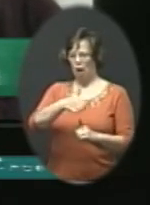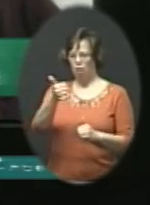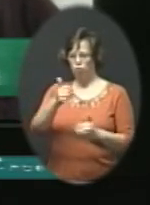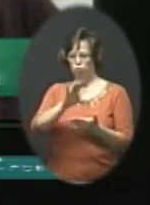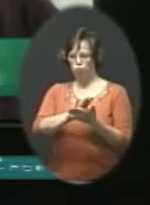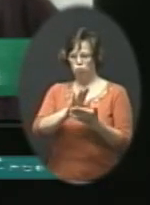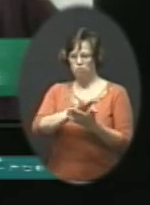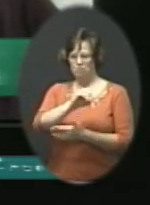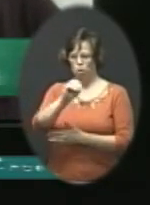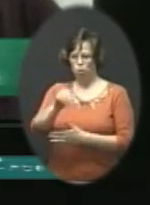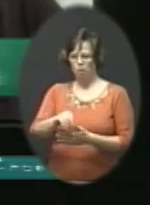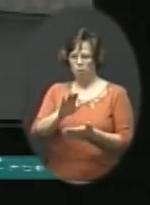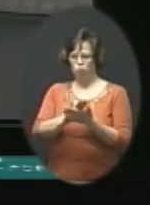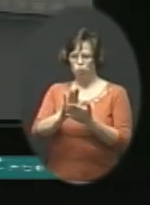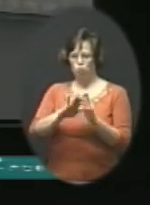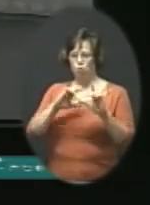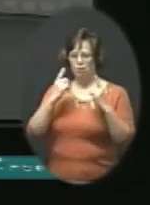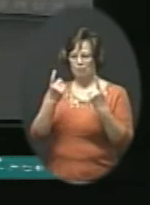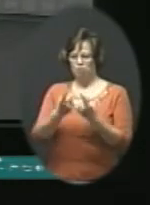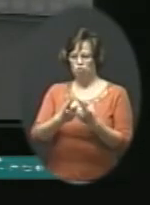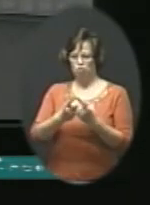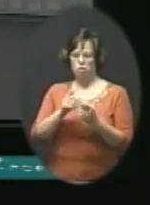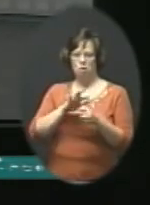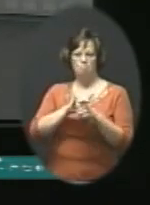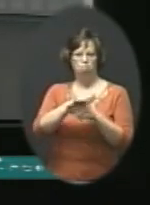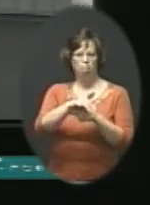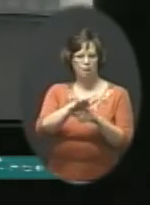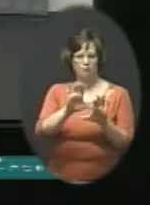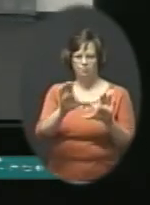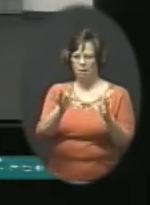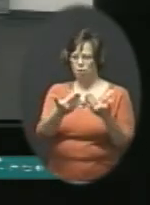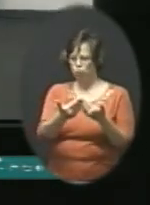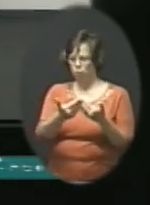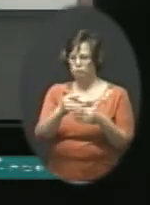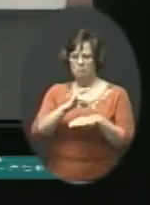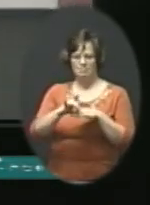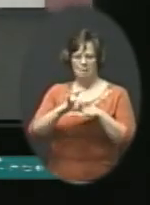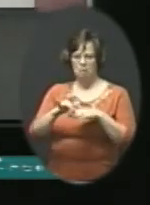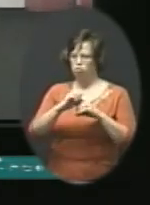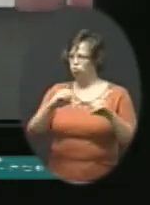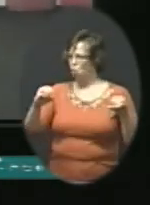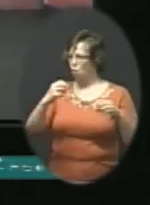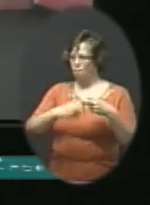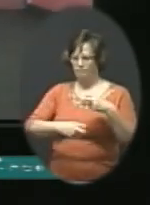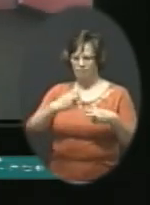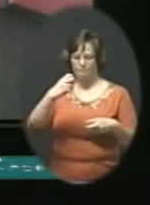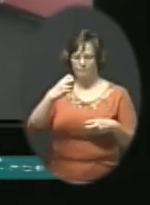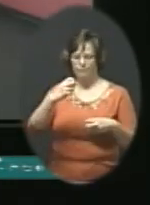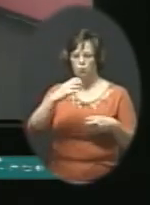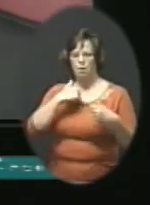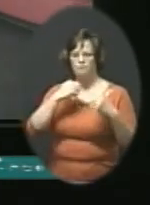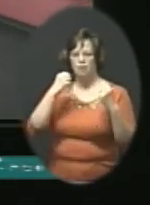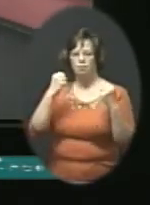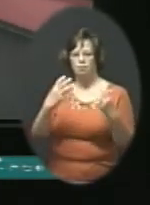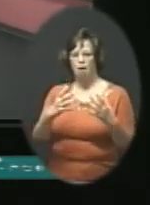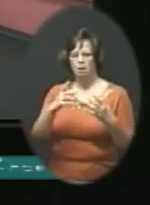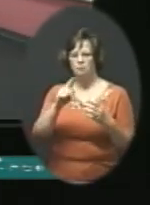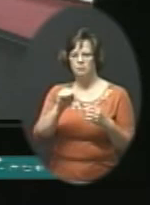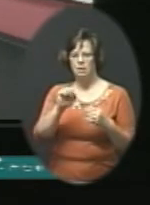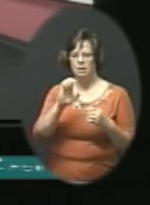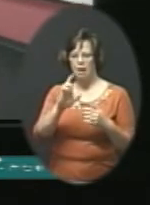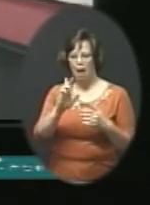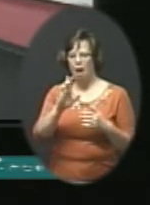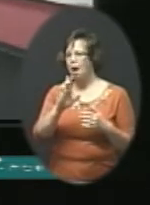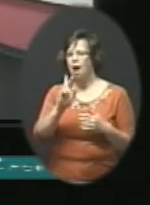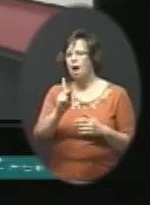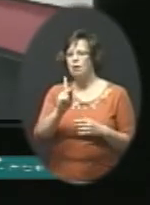in the Olathe School District. There are plenty of classrooms, so space will not be an issue. We have a lot of tap wall for teachers to be